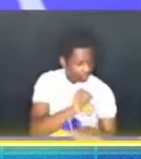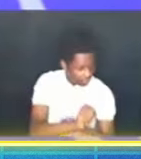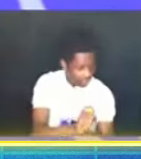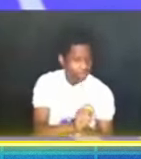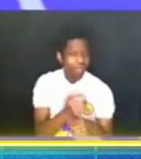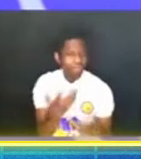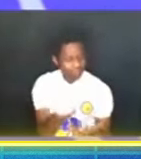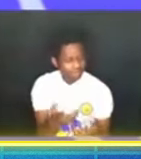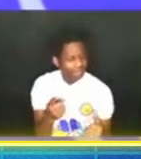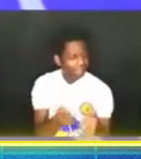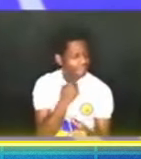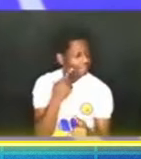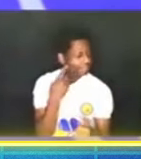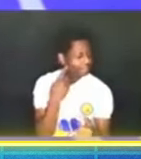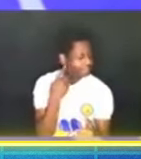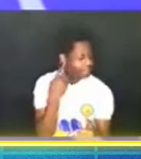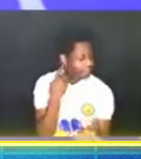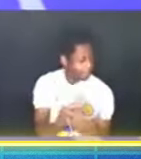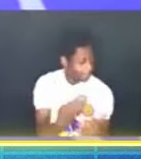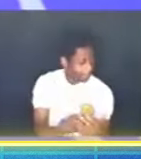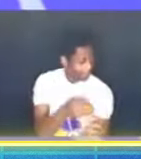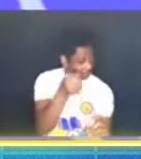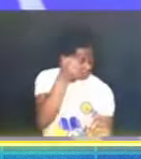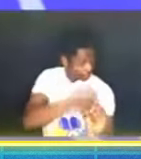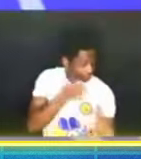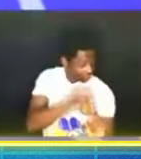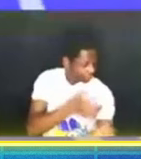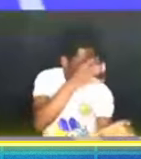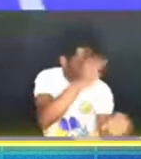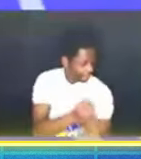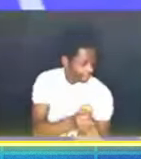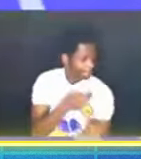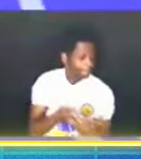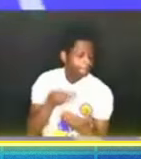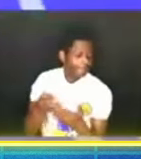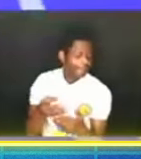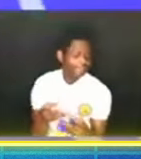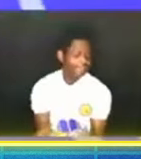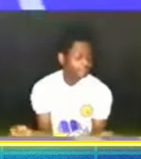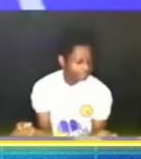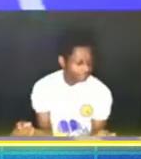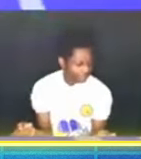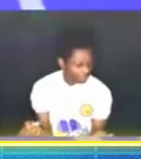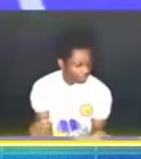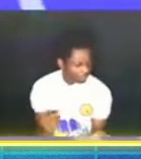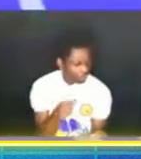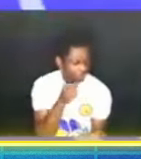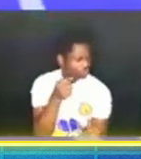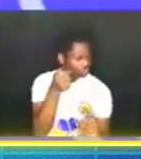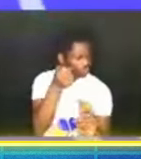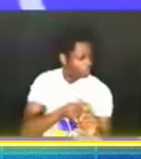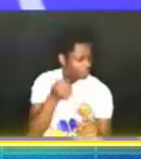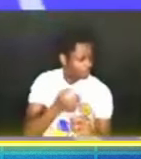salary, they're buying land. As if possessions is all that they need. You need wisdom to be able to know when to build and when